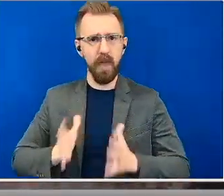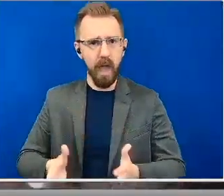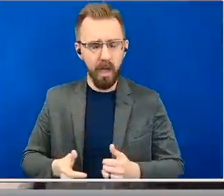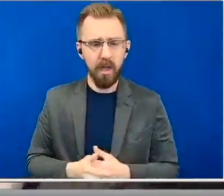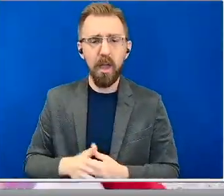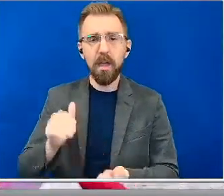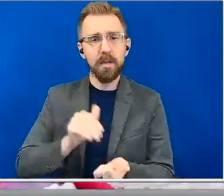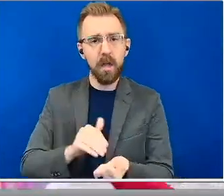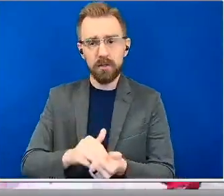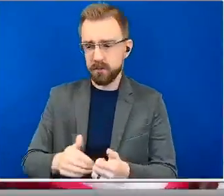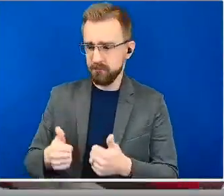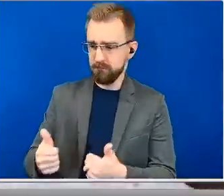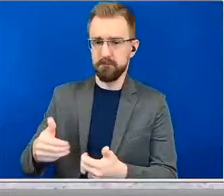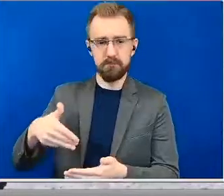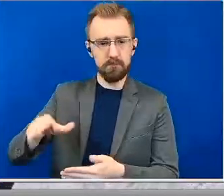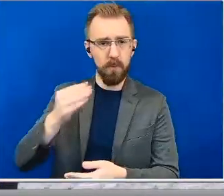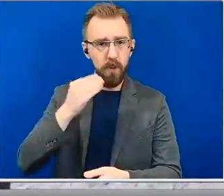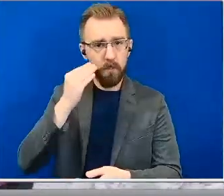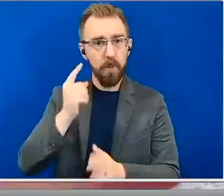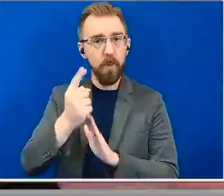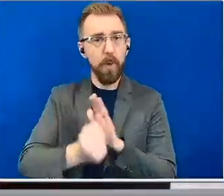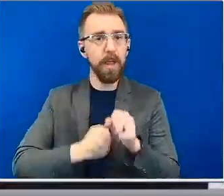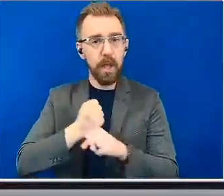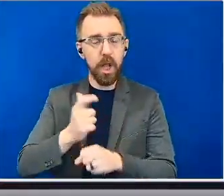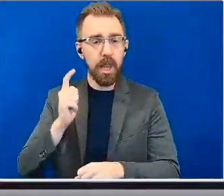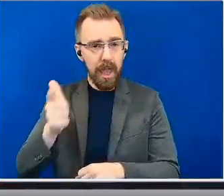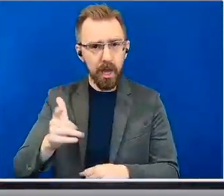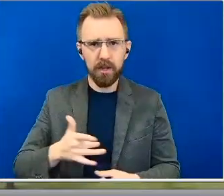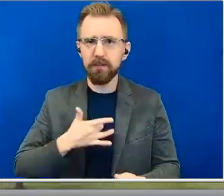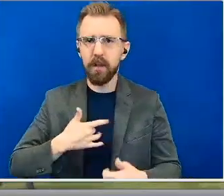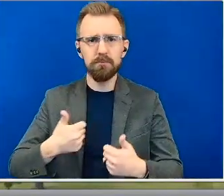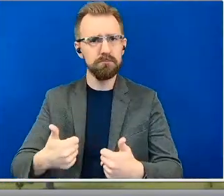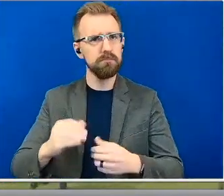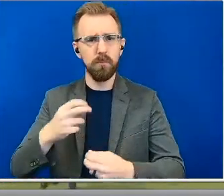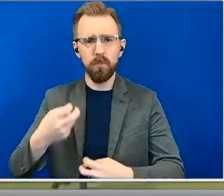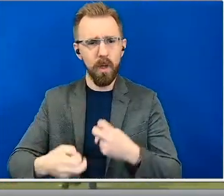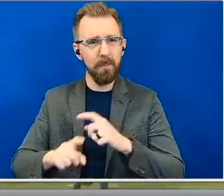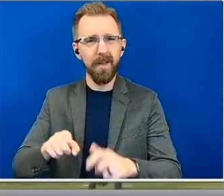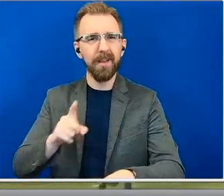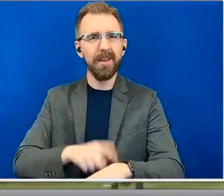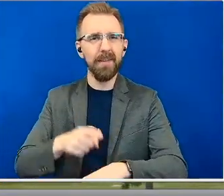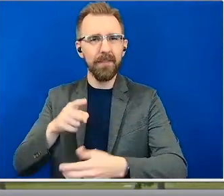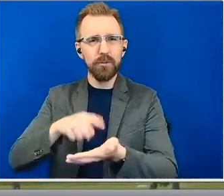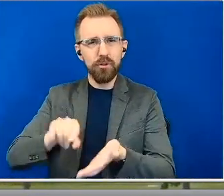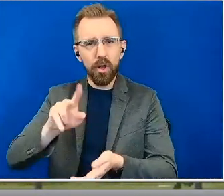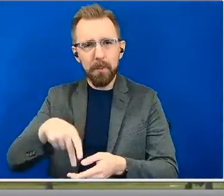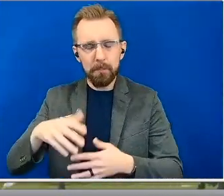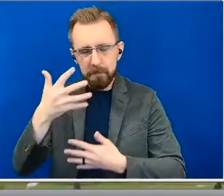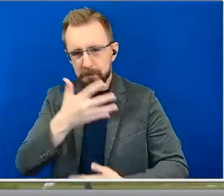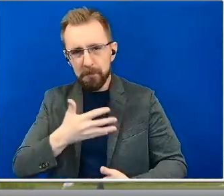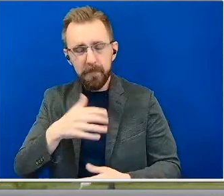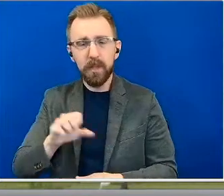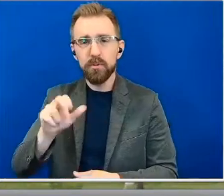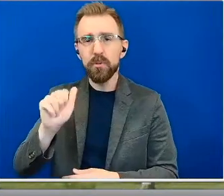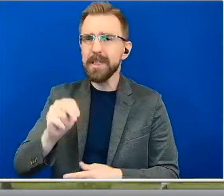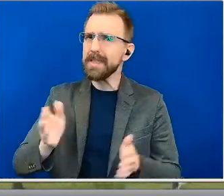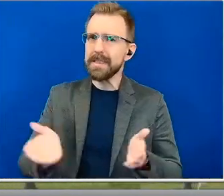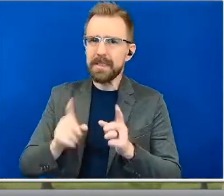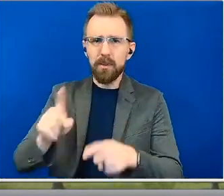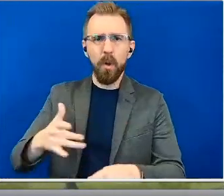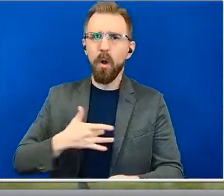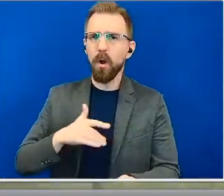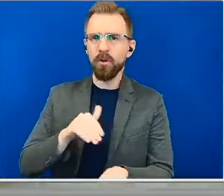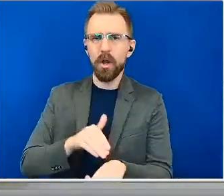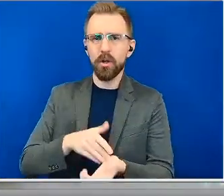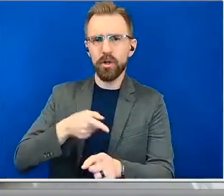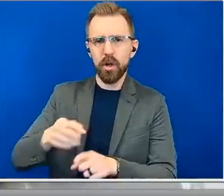A year later, Daryle still felt fine, but it was time for his checkup. Susan encouraged him to see the cardiologist that she happens to